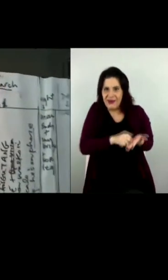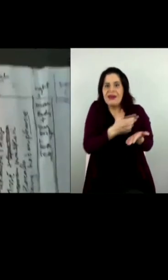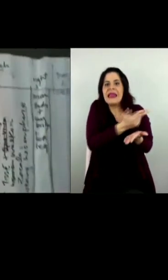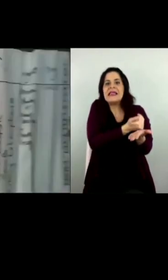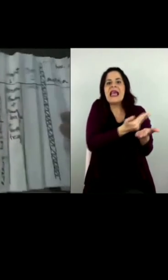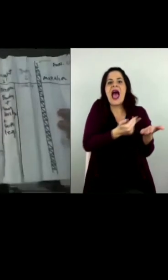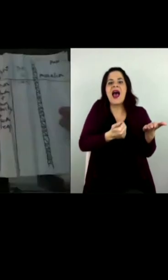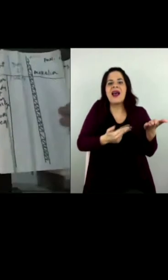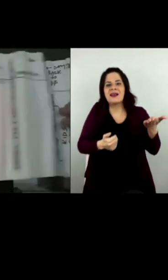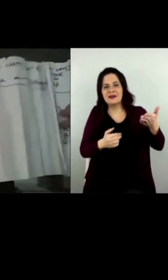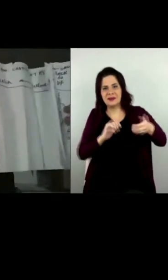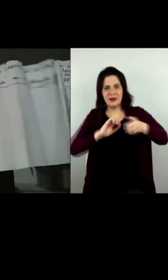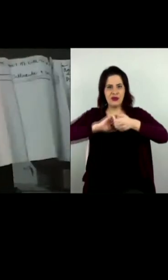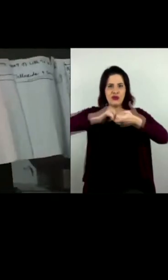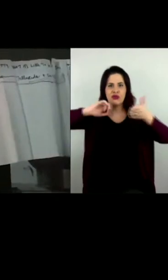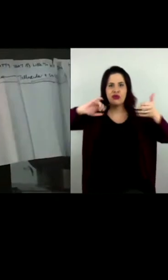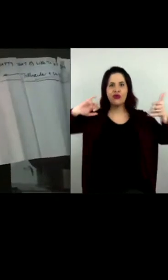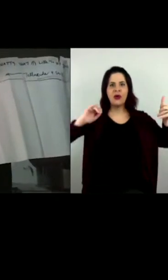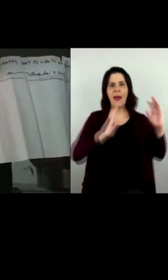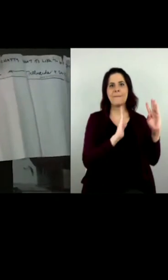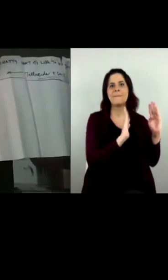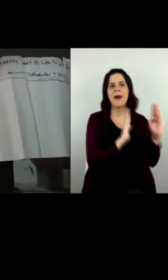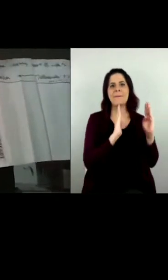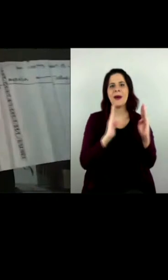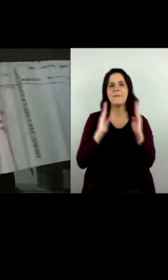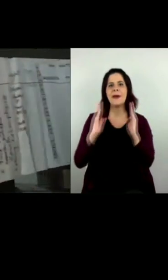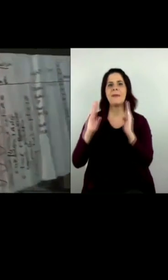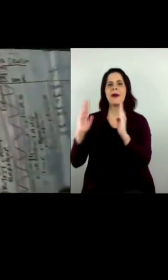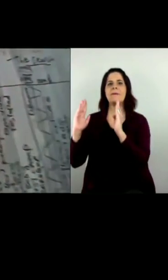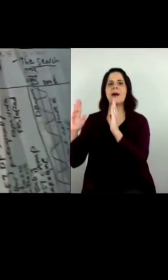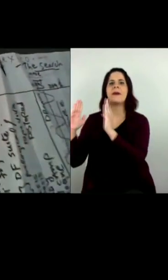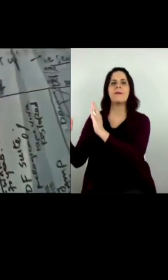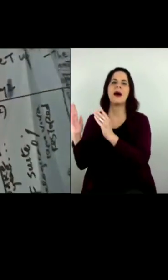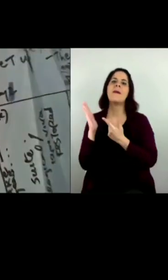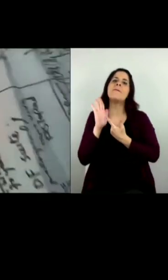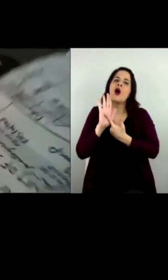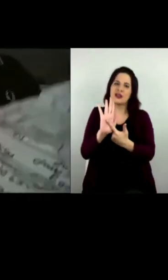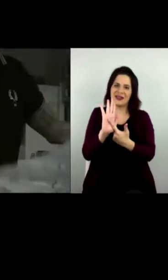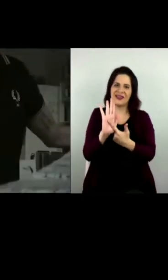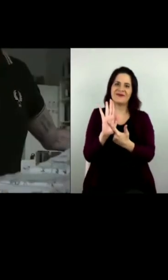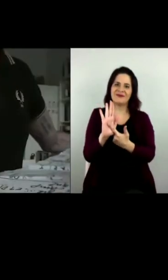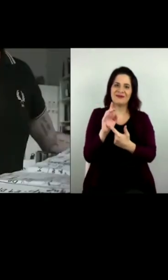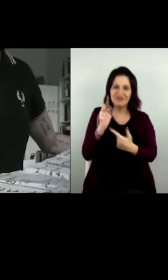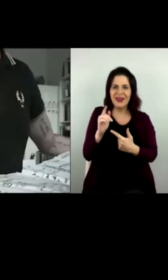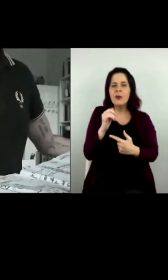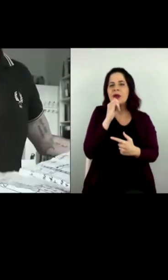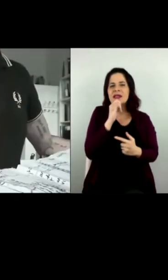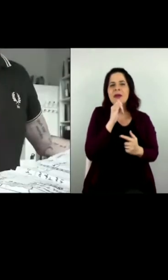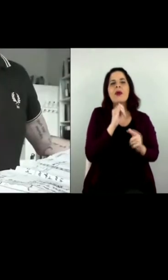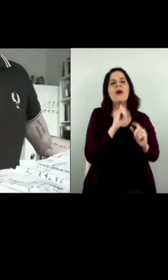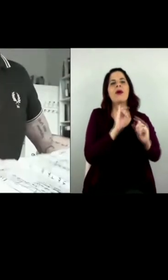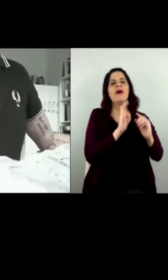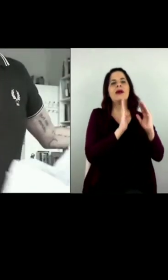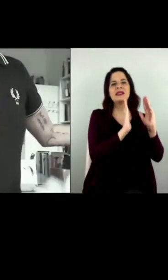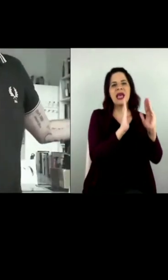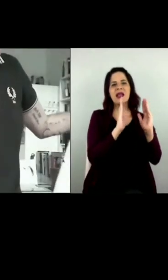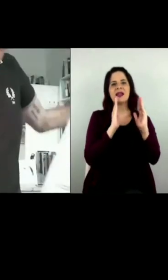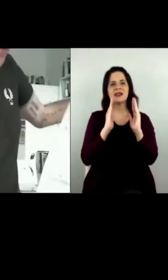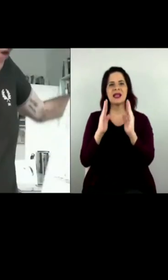gosh. So this. In the film we're talking about, this was the piece of paper. So it